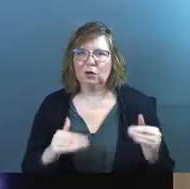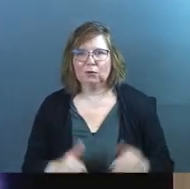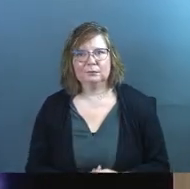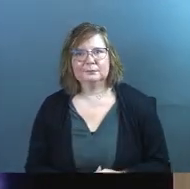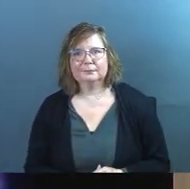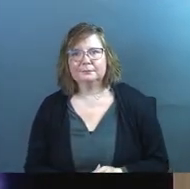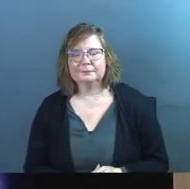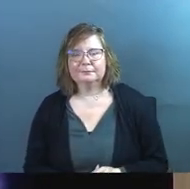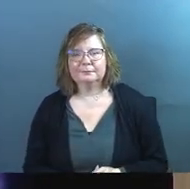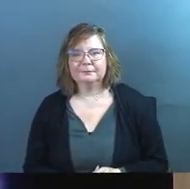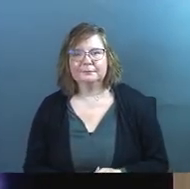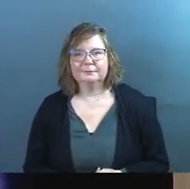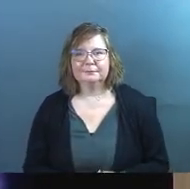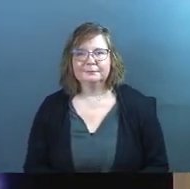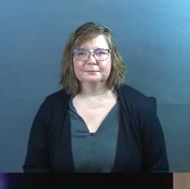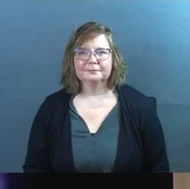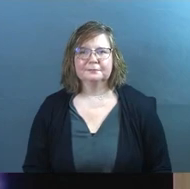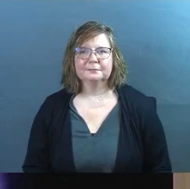fair.